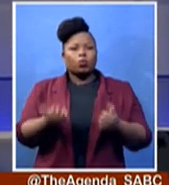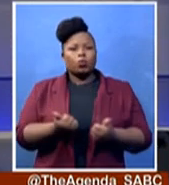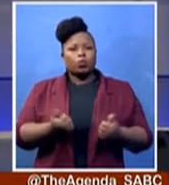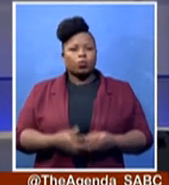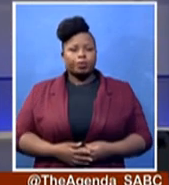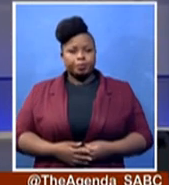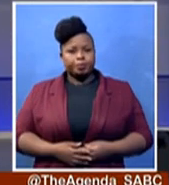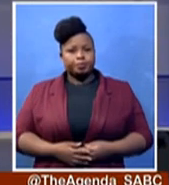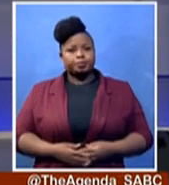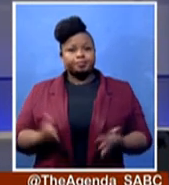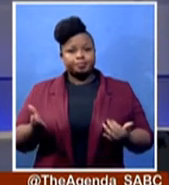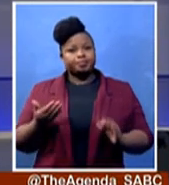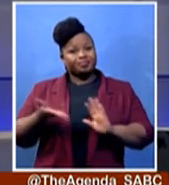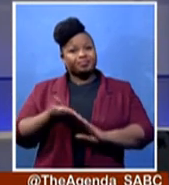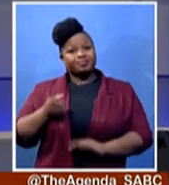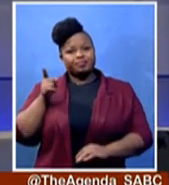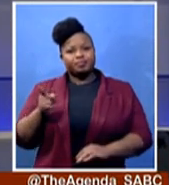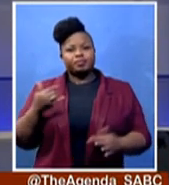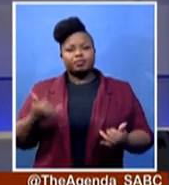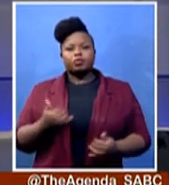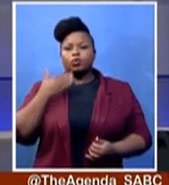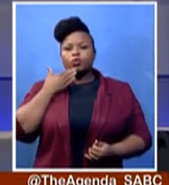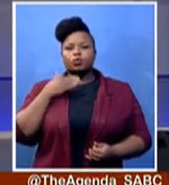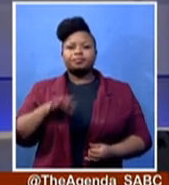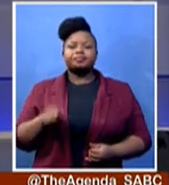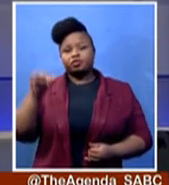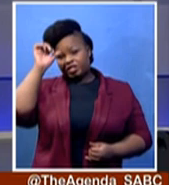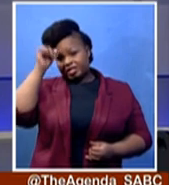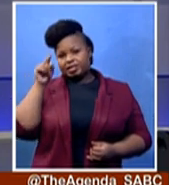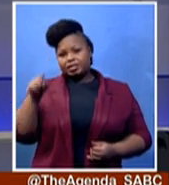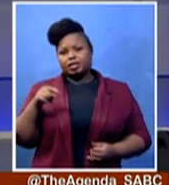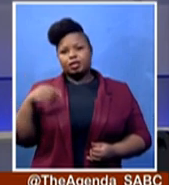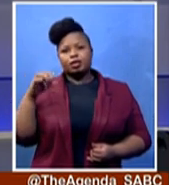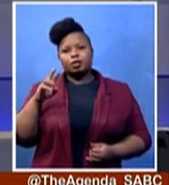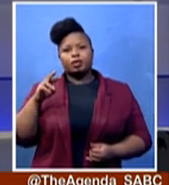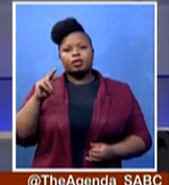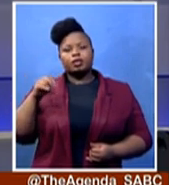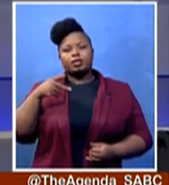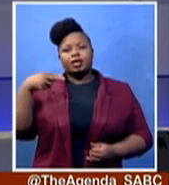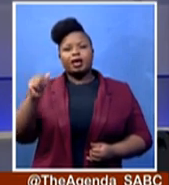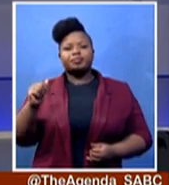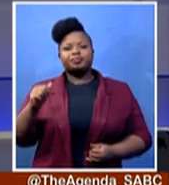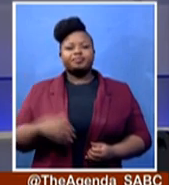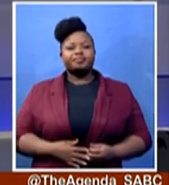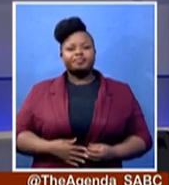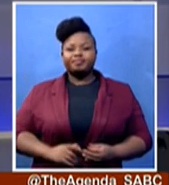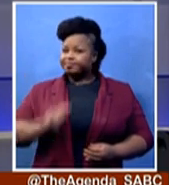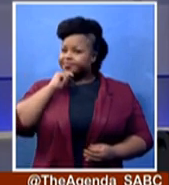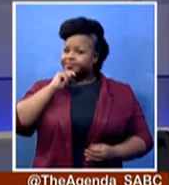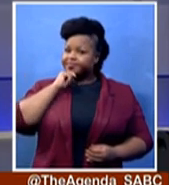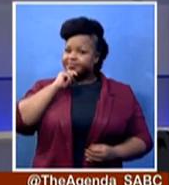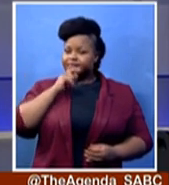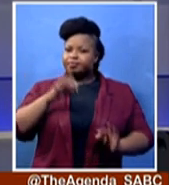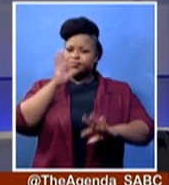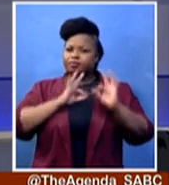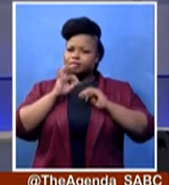our correspondent in India, Neha. Poonia. Neha, a very good morning to you. Give us the current situation on the ground with regards